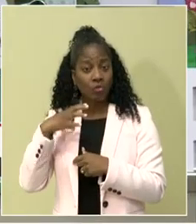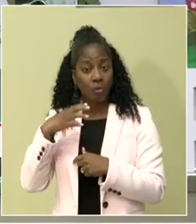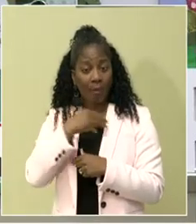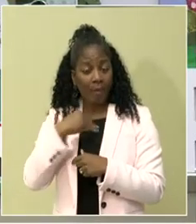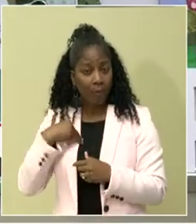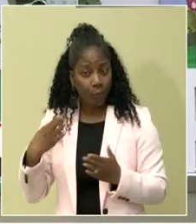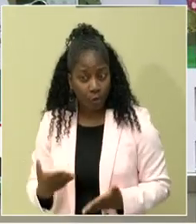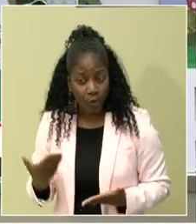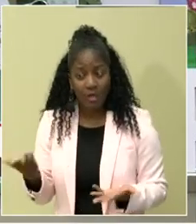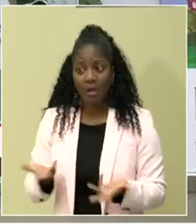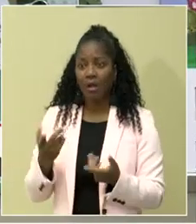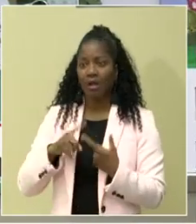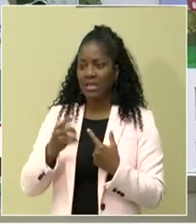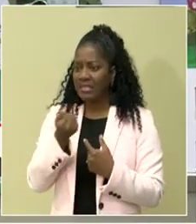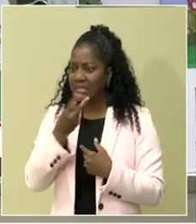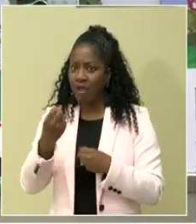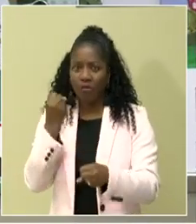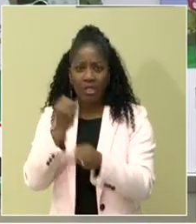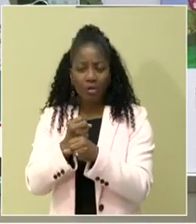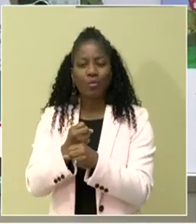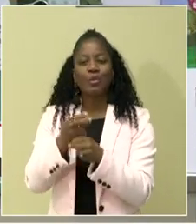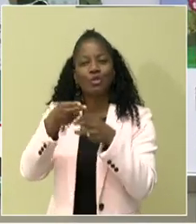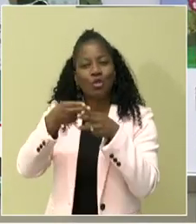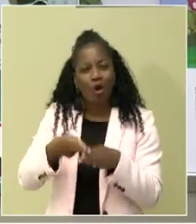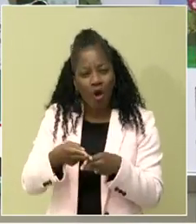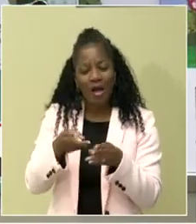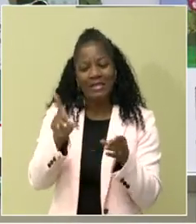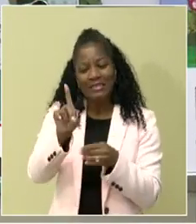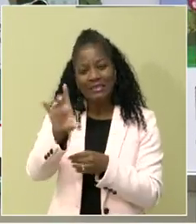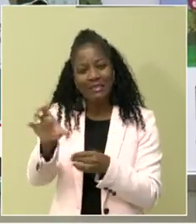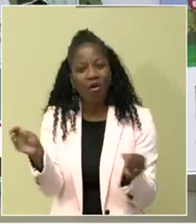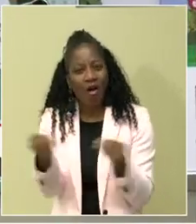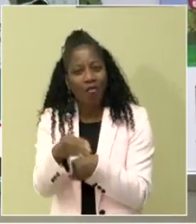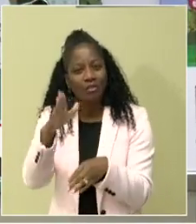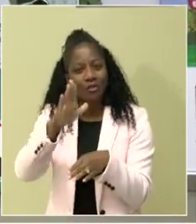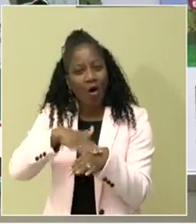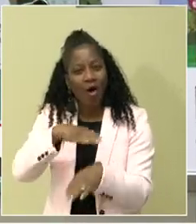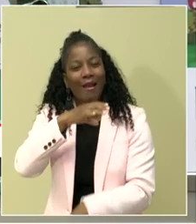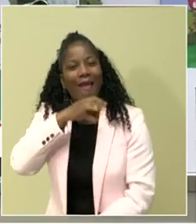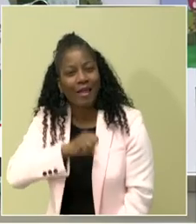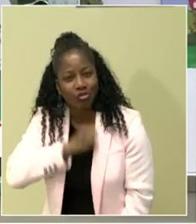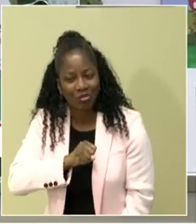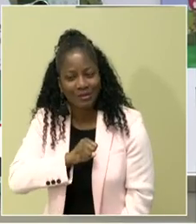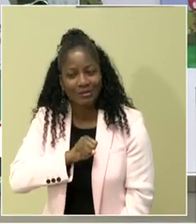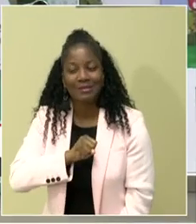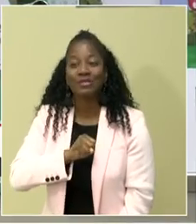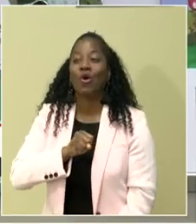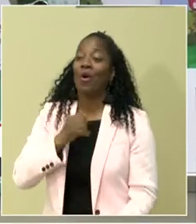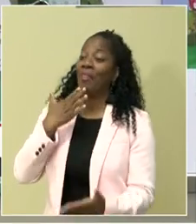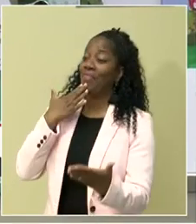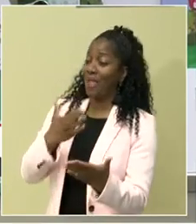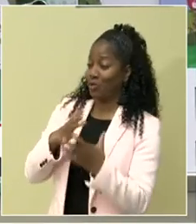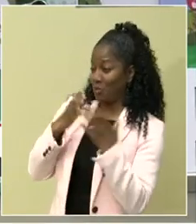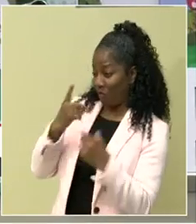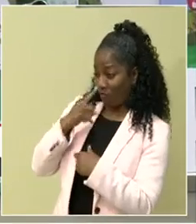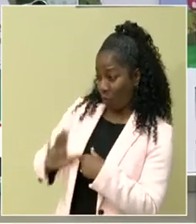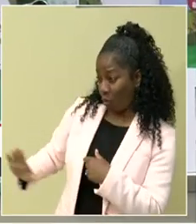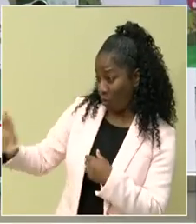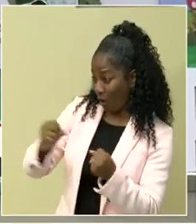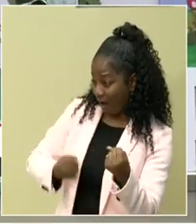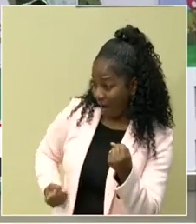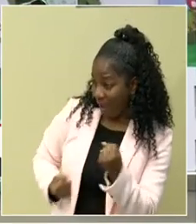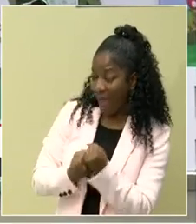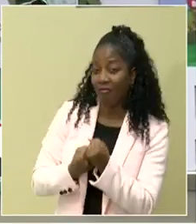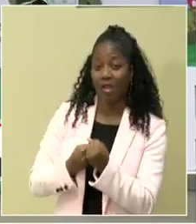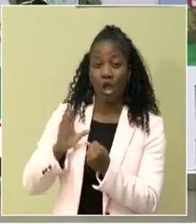years as mayor, it was the D.C. Office on Aging. And thanks to your advocacy and council member